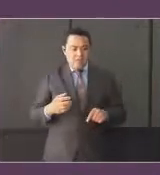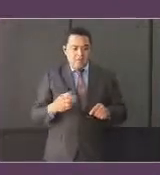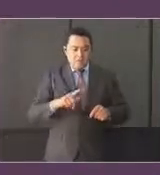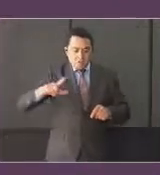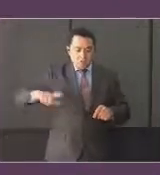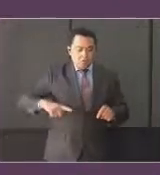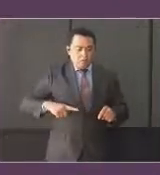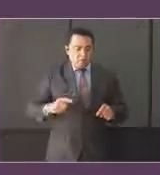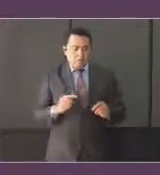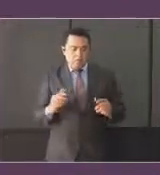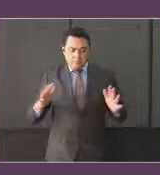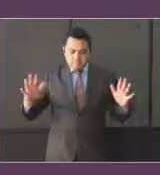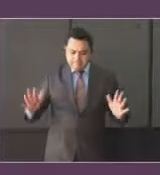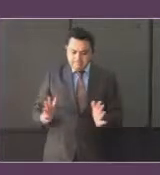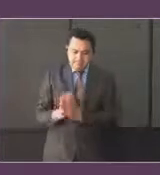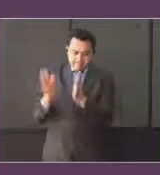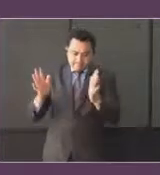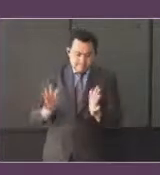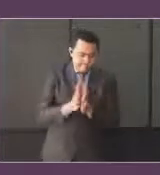government. That